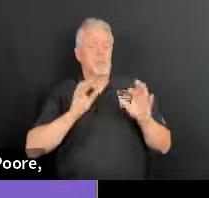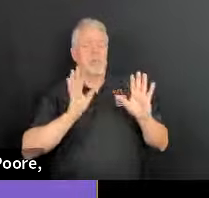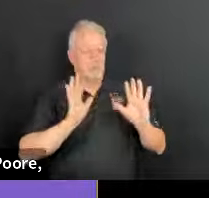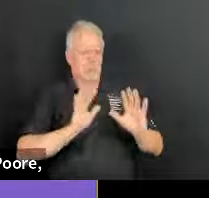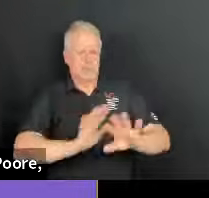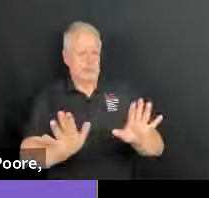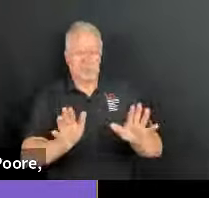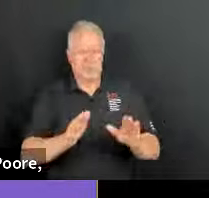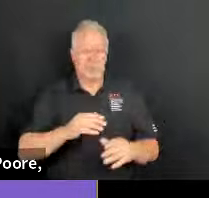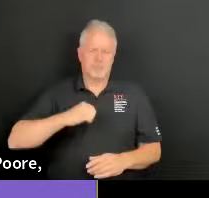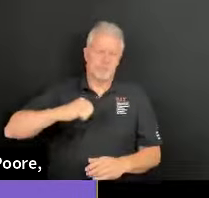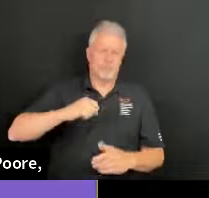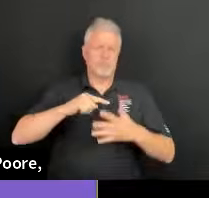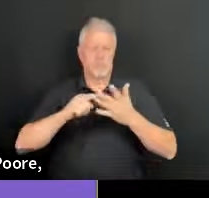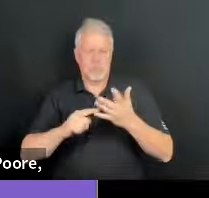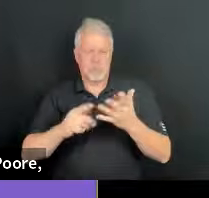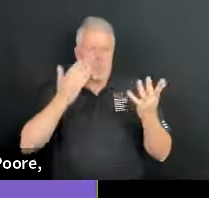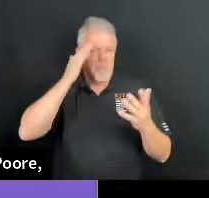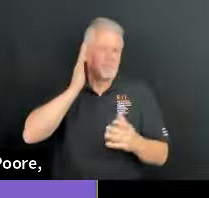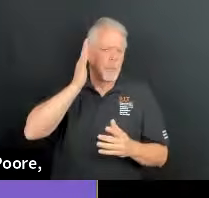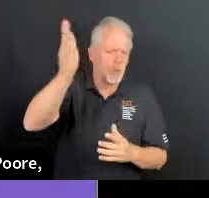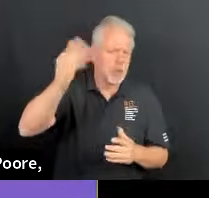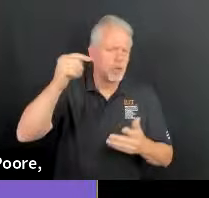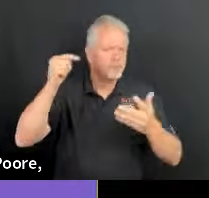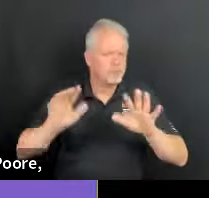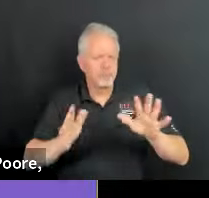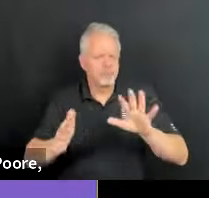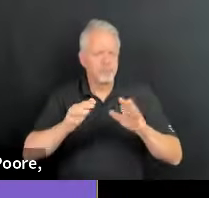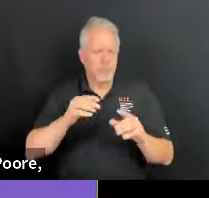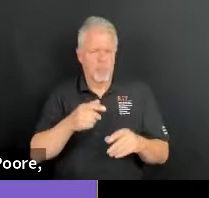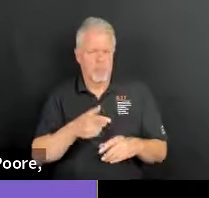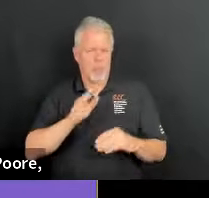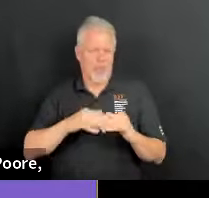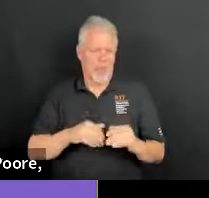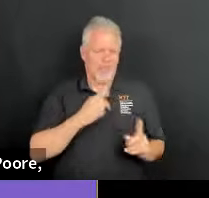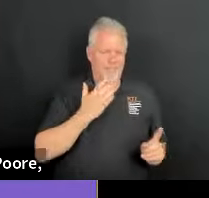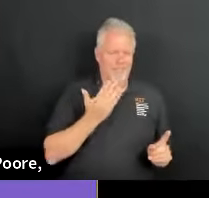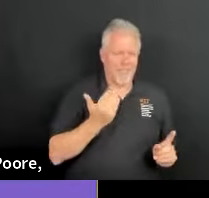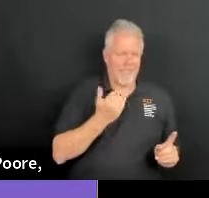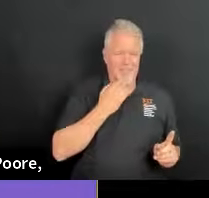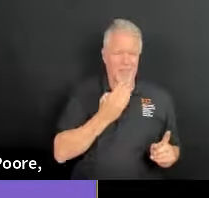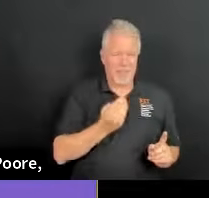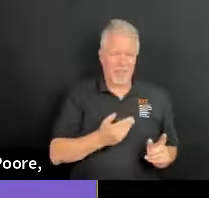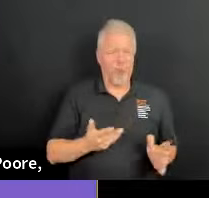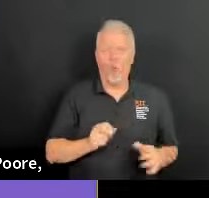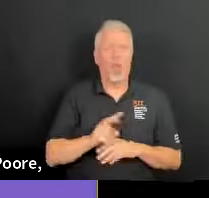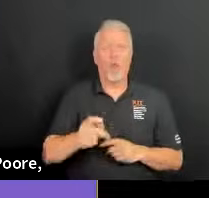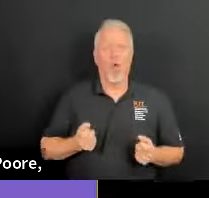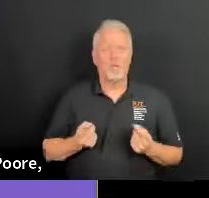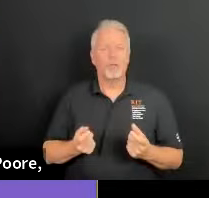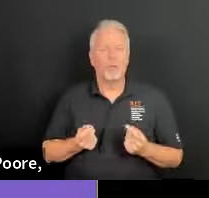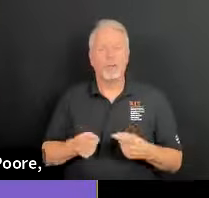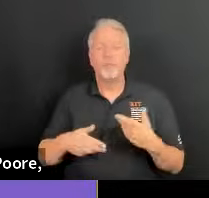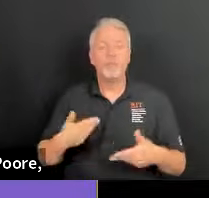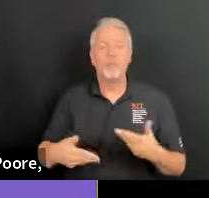older, people seem to have better judgment. And so we encourage people to wait until they're older than the